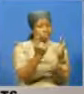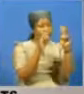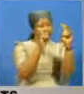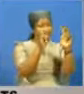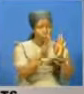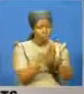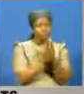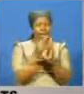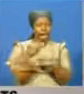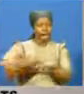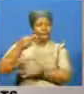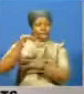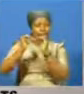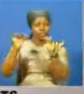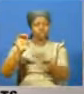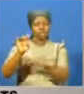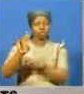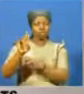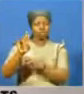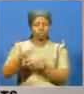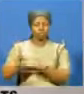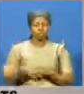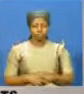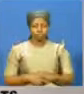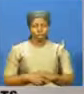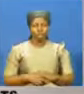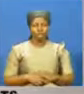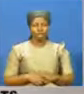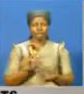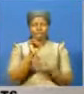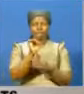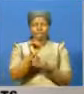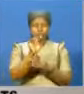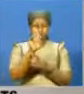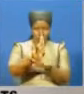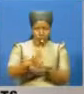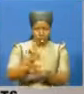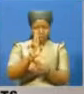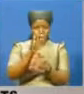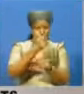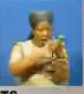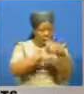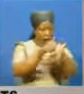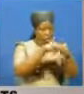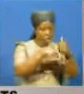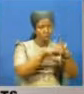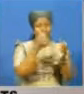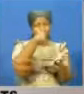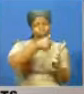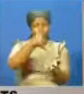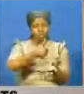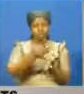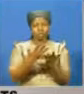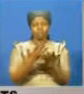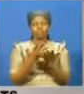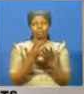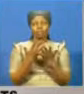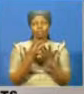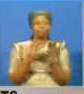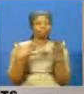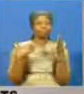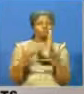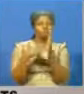of the EU's hierarchy. The unilateral application of measures, including sanctions by the